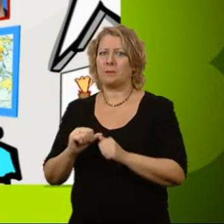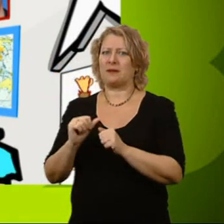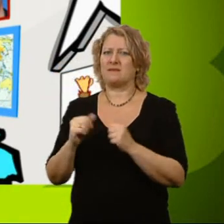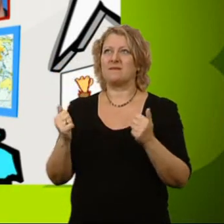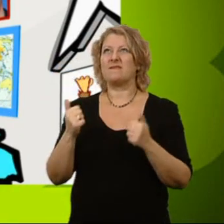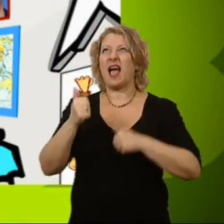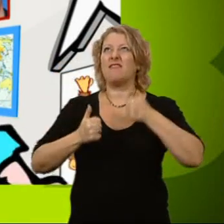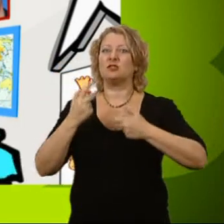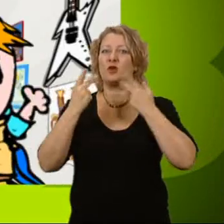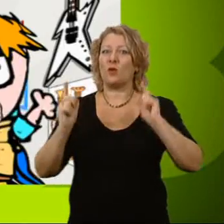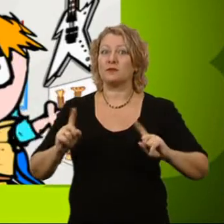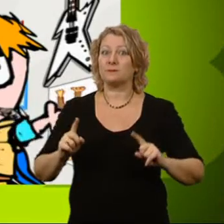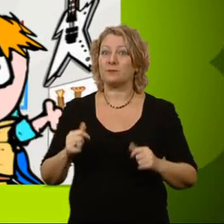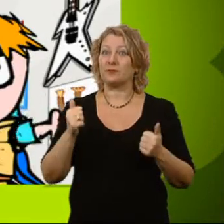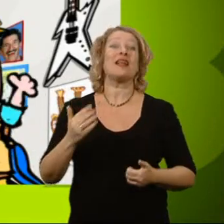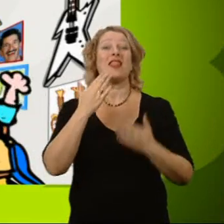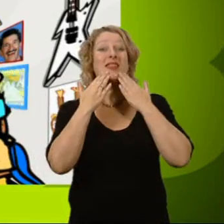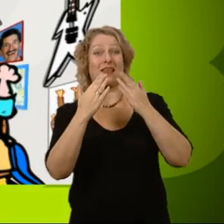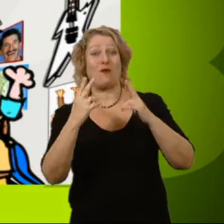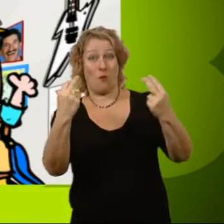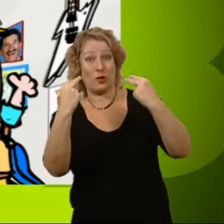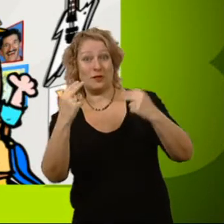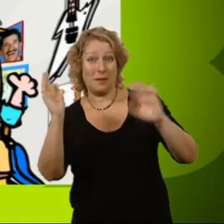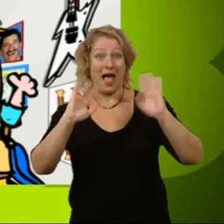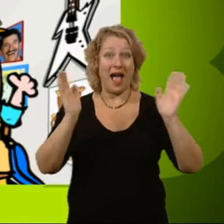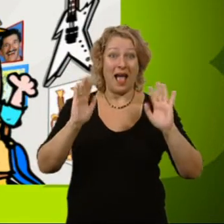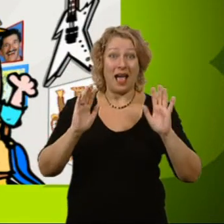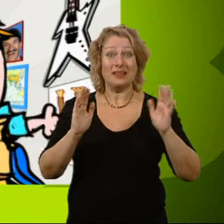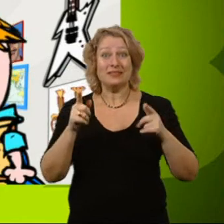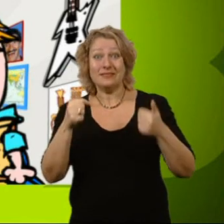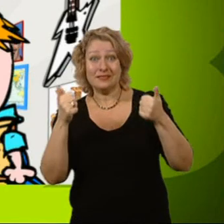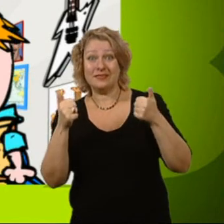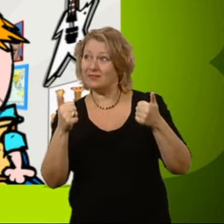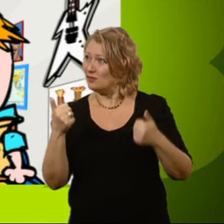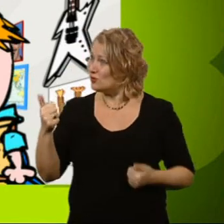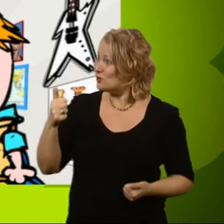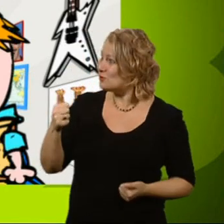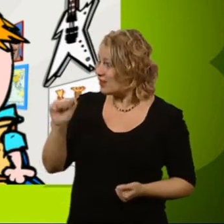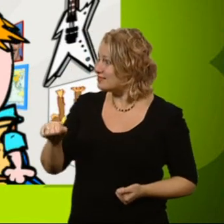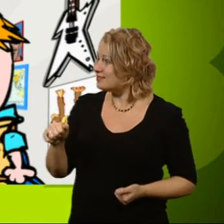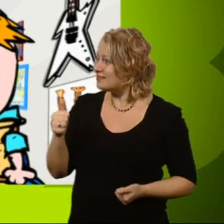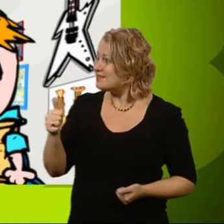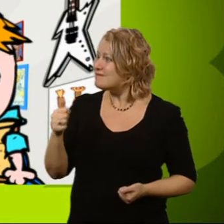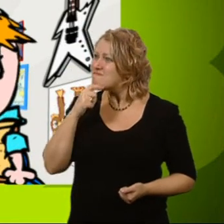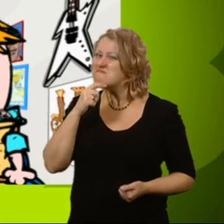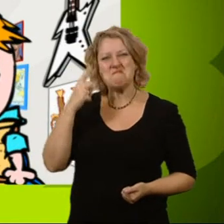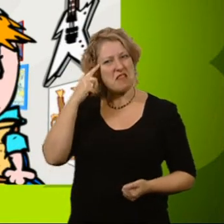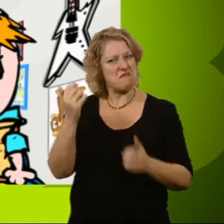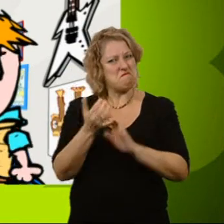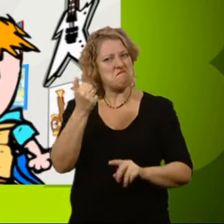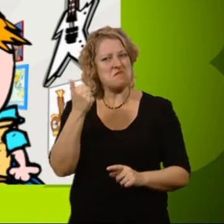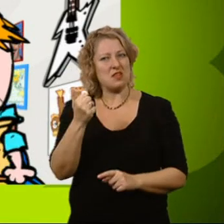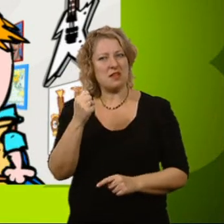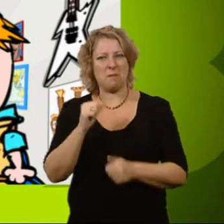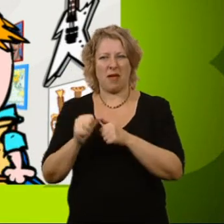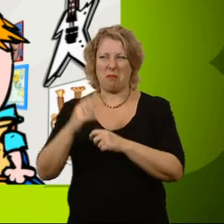play one of our favourite songs for the show. Thanks very much for watching. Bye! That was good, wasn't it? No, it's very successful, I think.